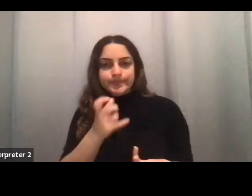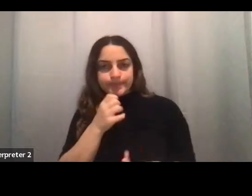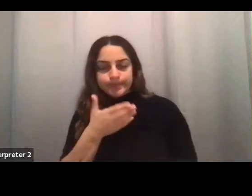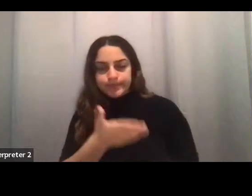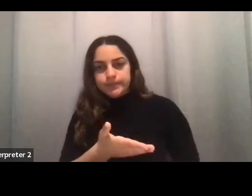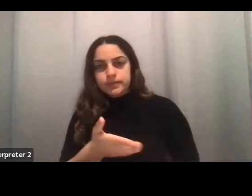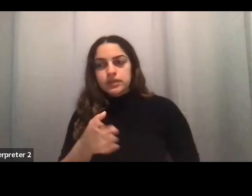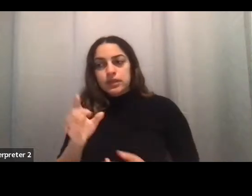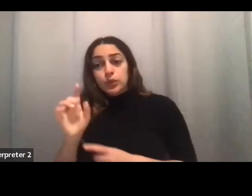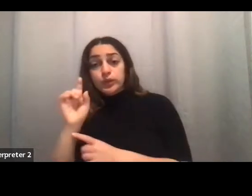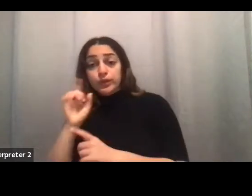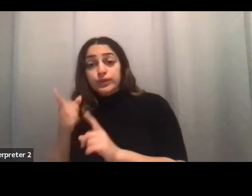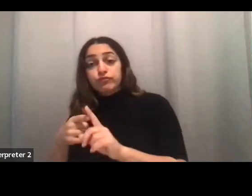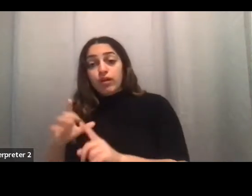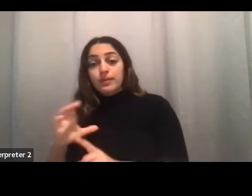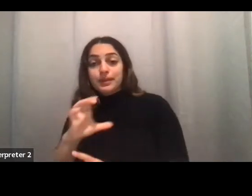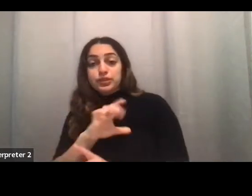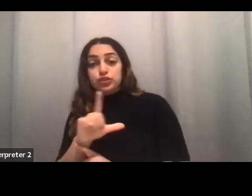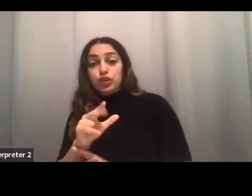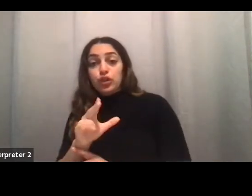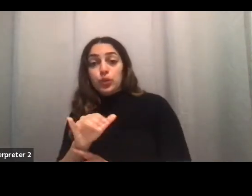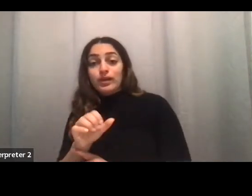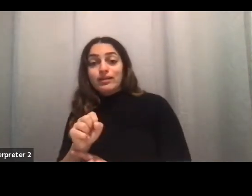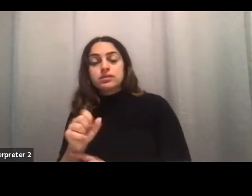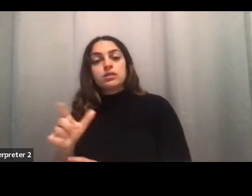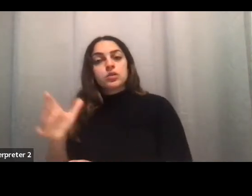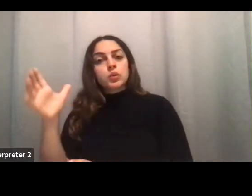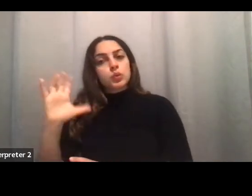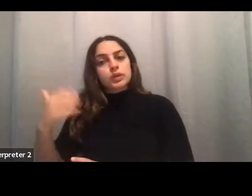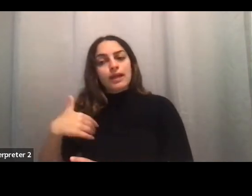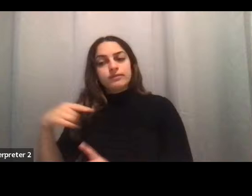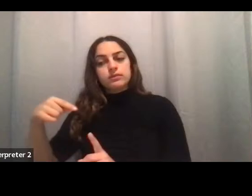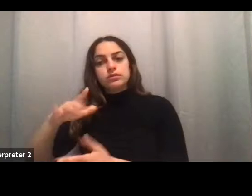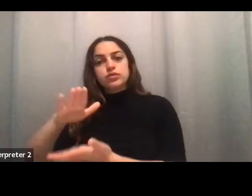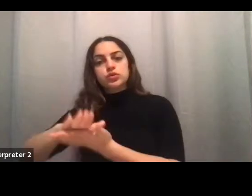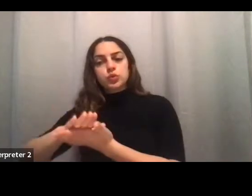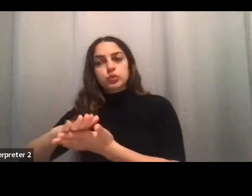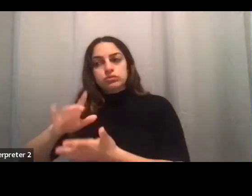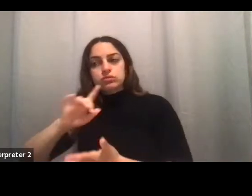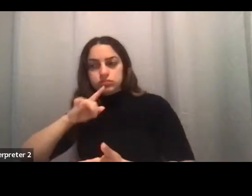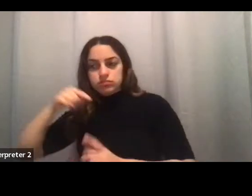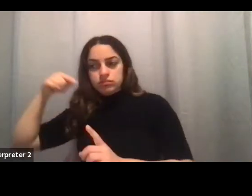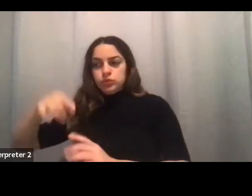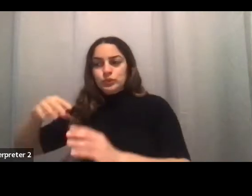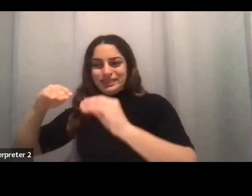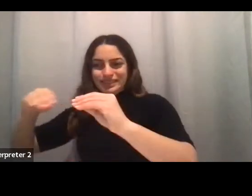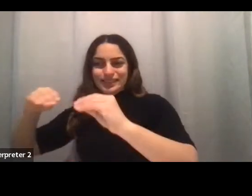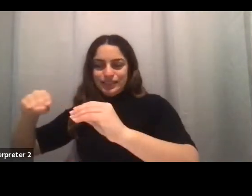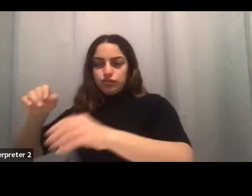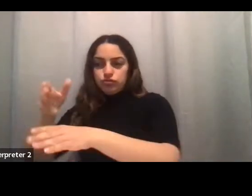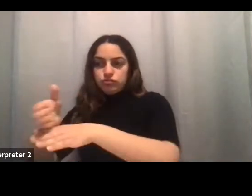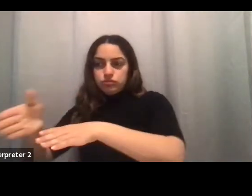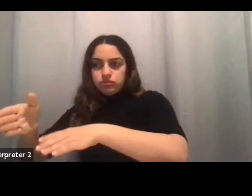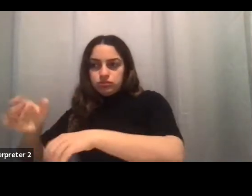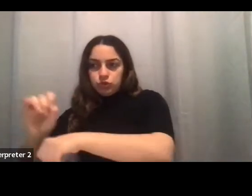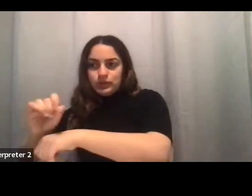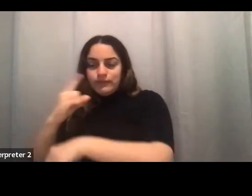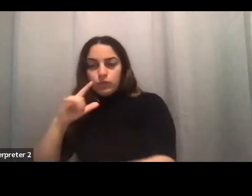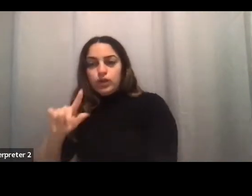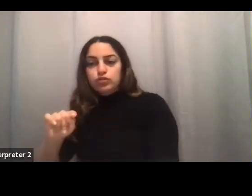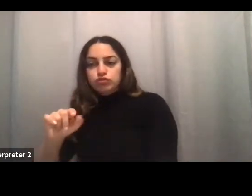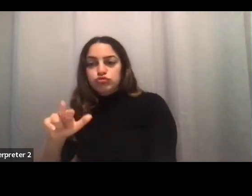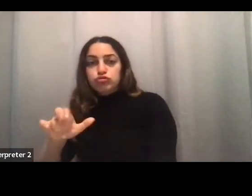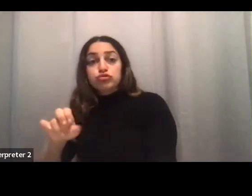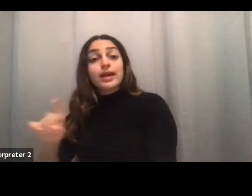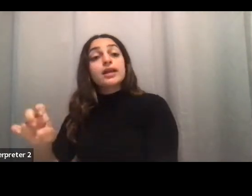lucas there used to be schools devoted to teaching career trades we've seen those programs